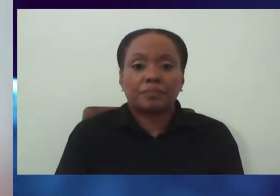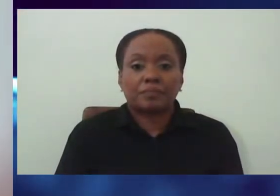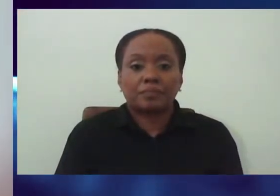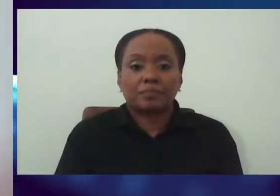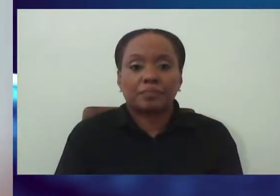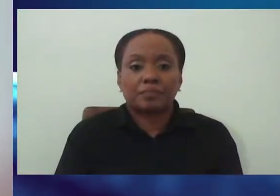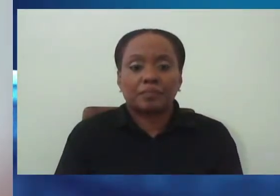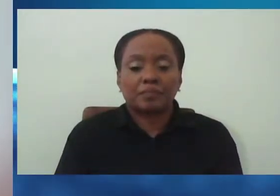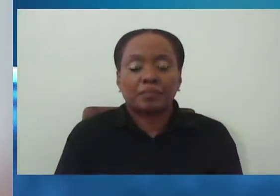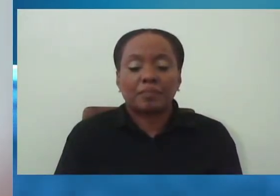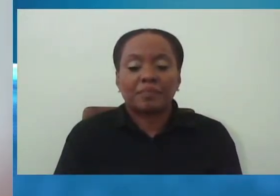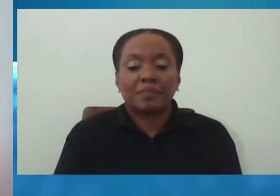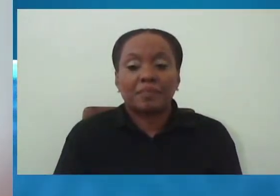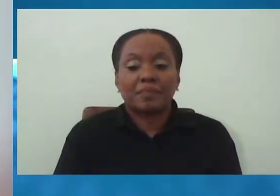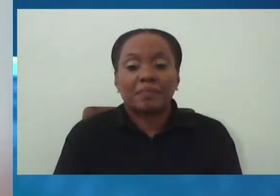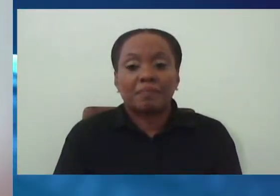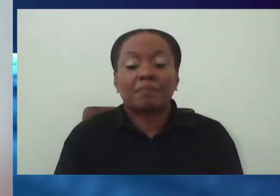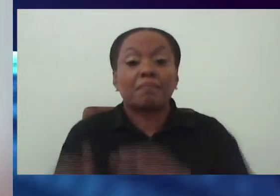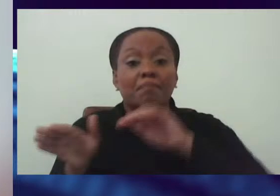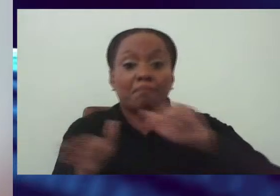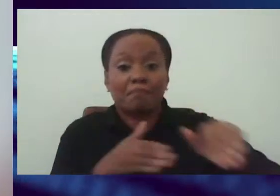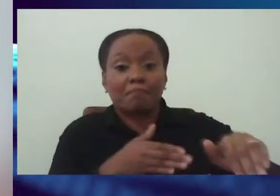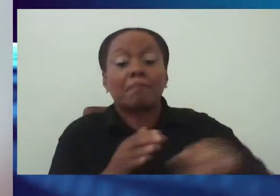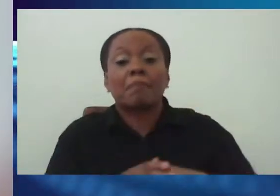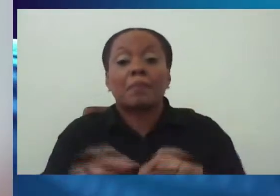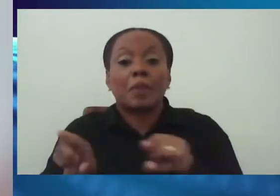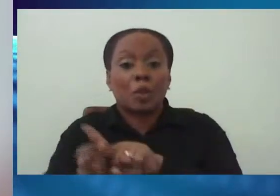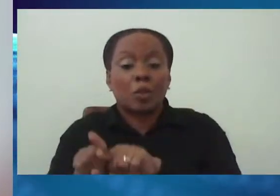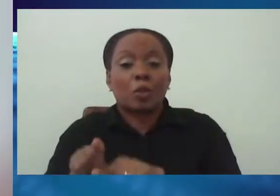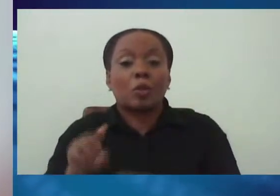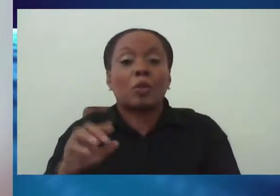is the issue of the employer.